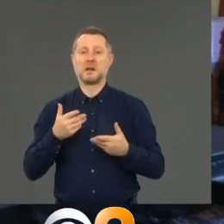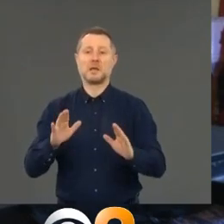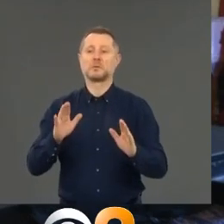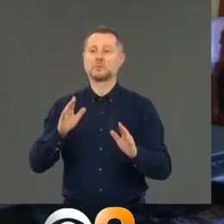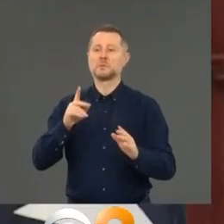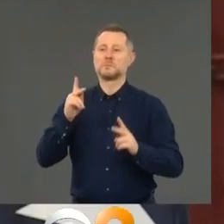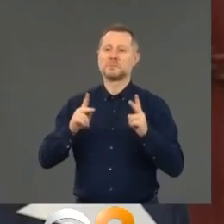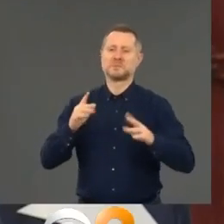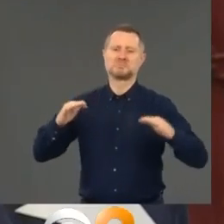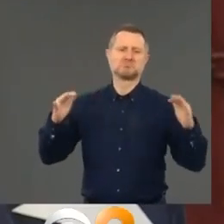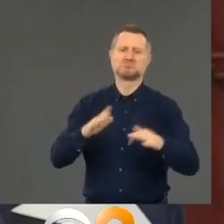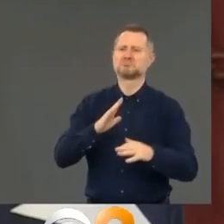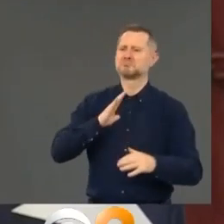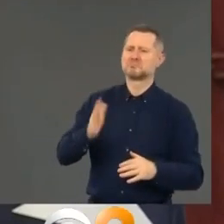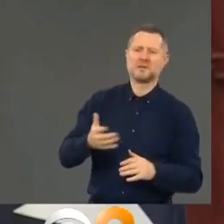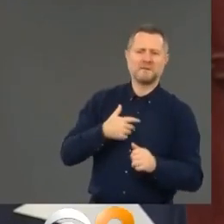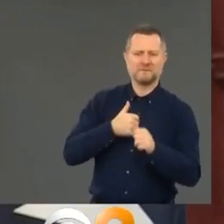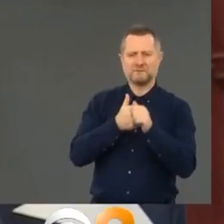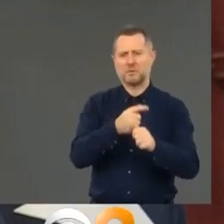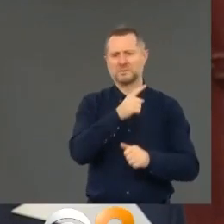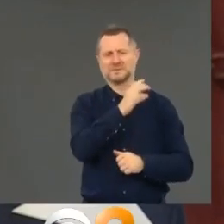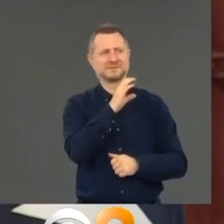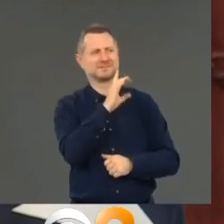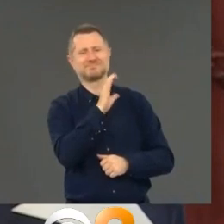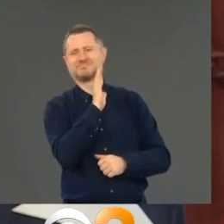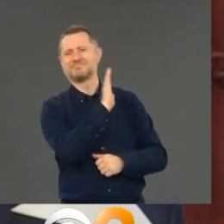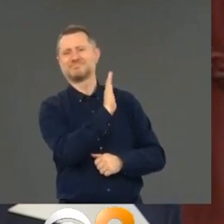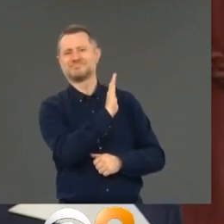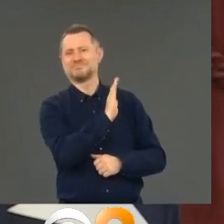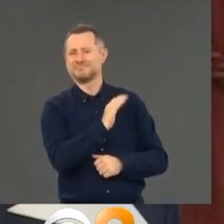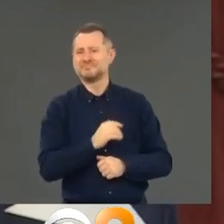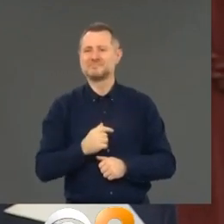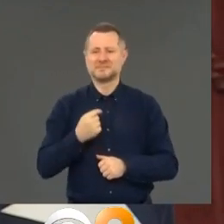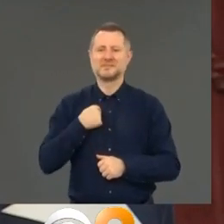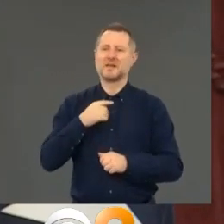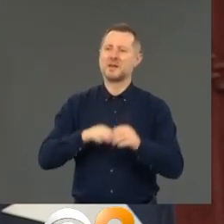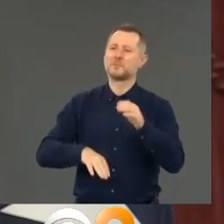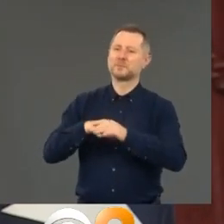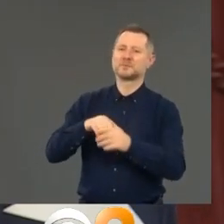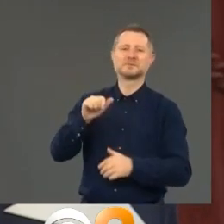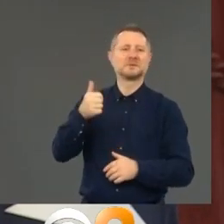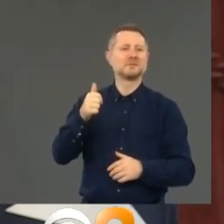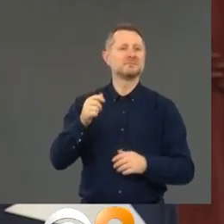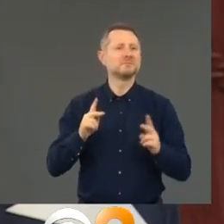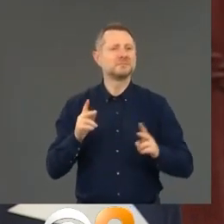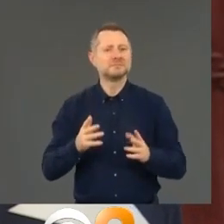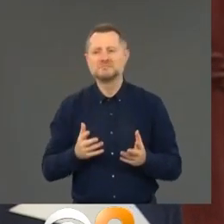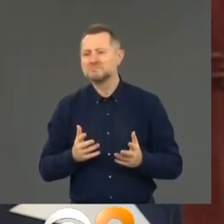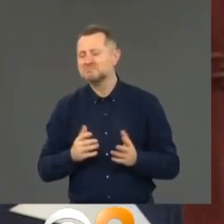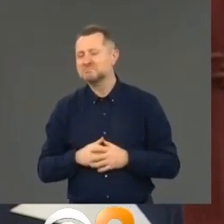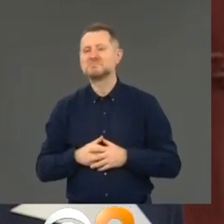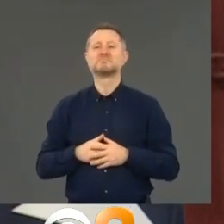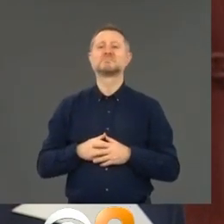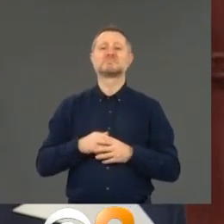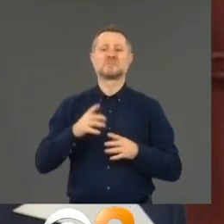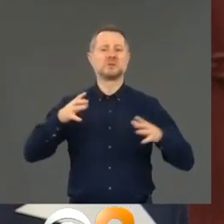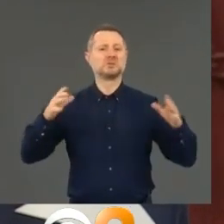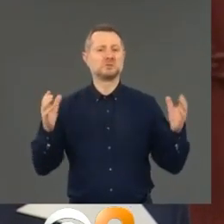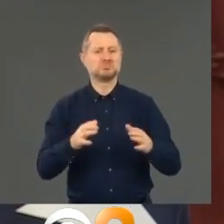a CDC guideline, also, the 10 people, gatherings up to 10. And look,